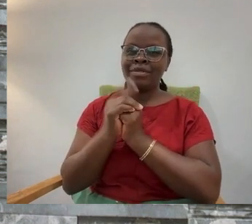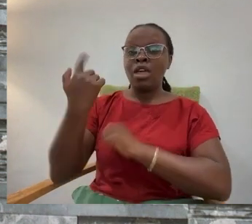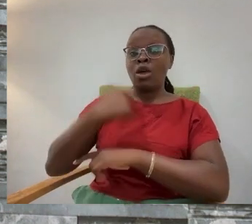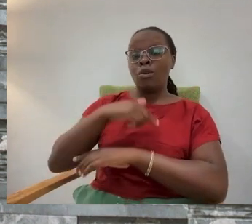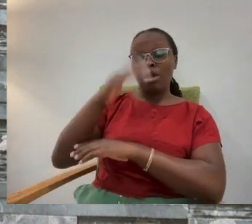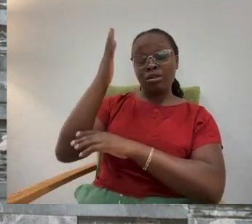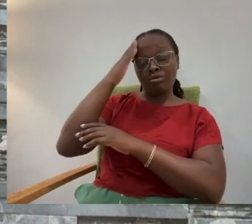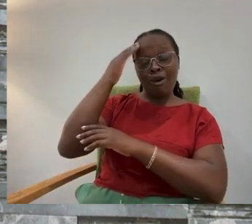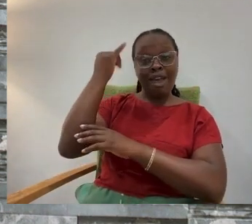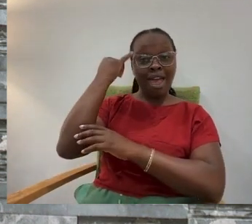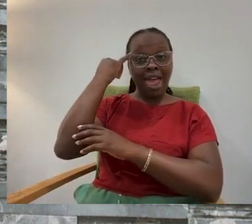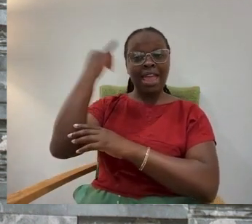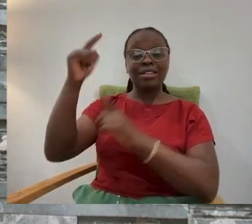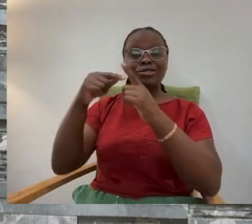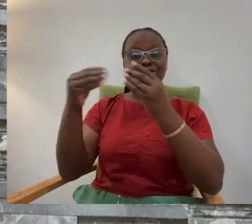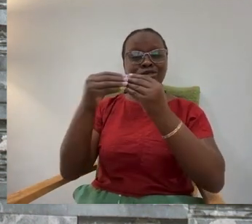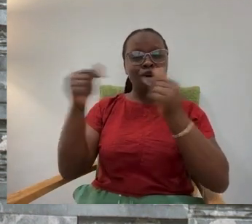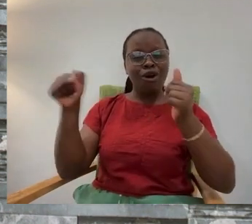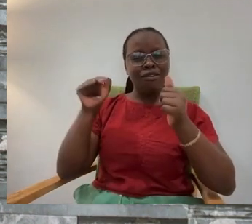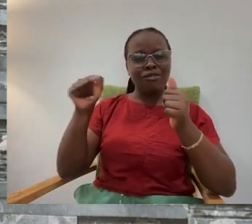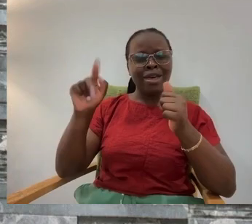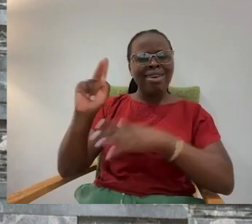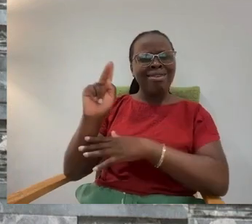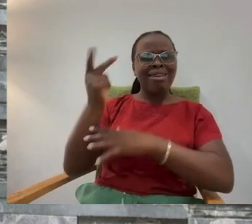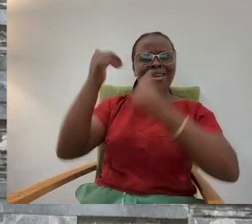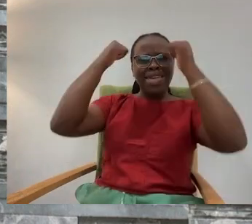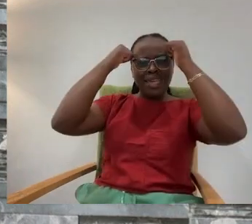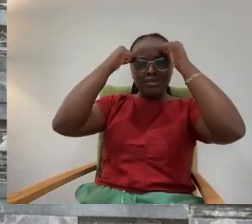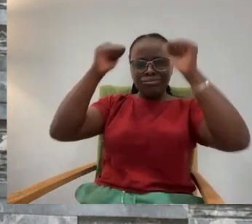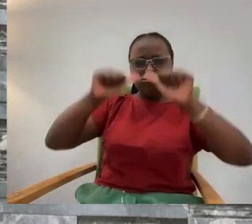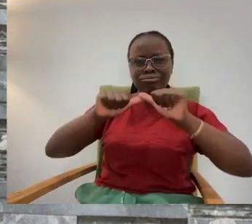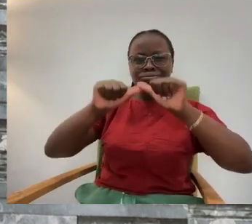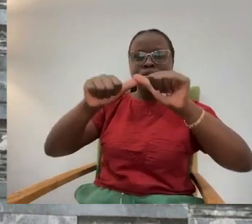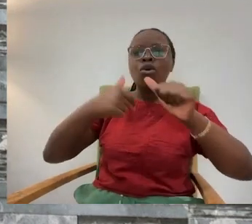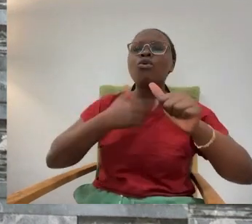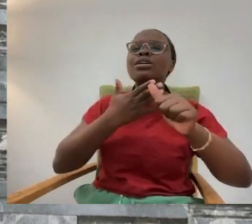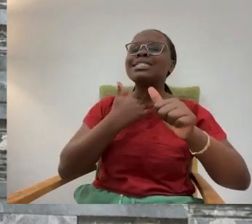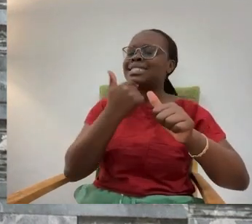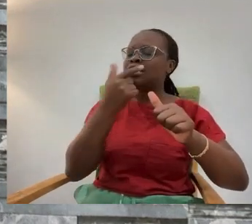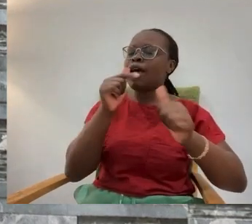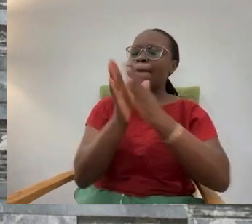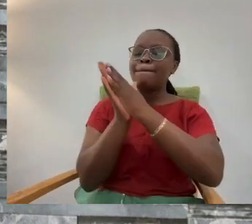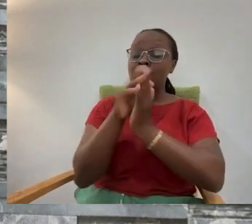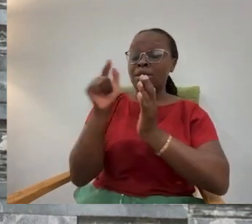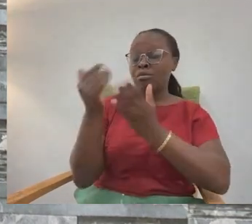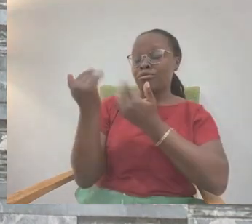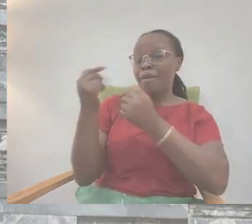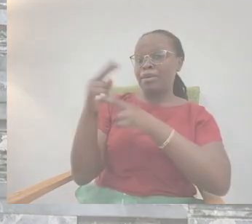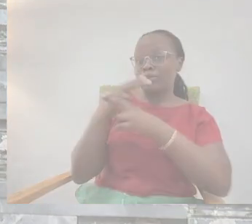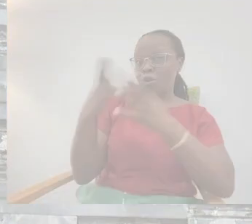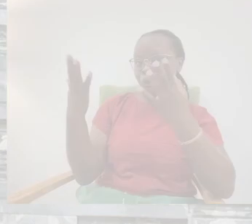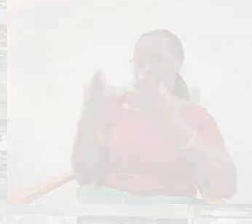address Kenya's learning resilience challenges are abundant. So we want to tell you about a special opportunity coming up from August 21st